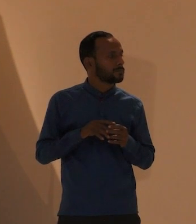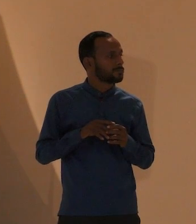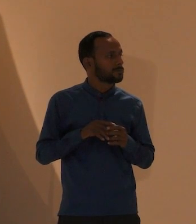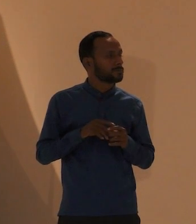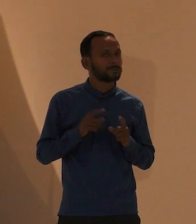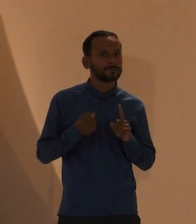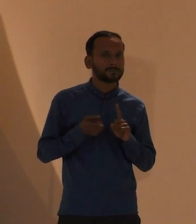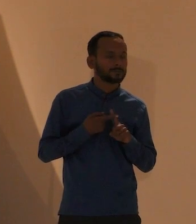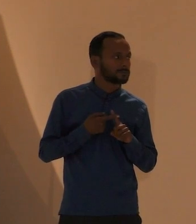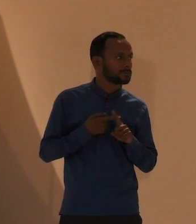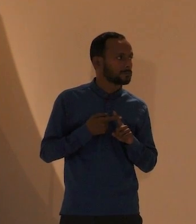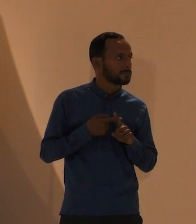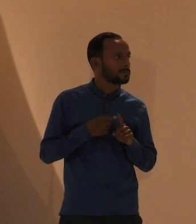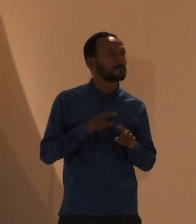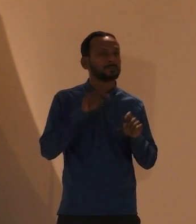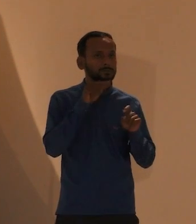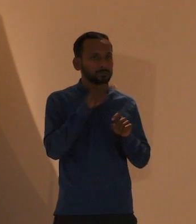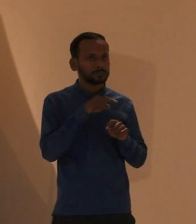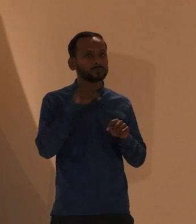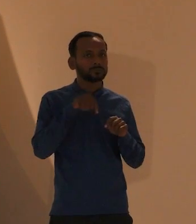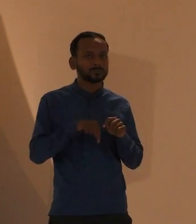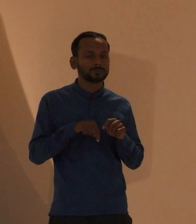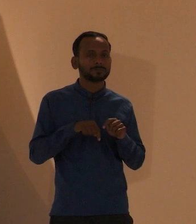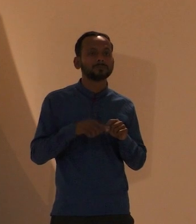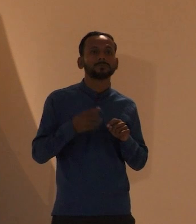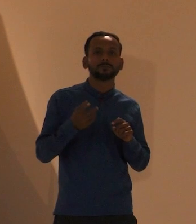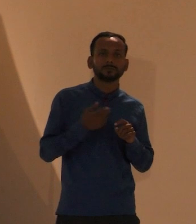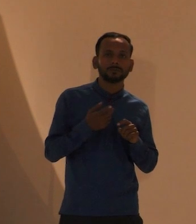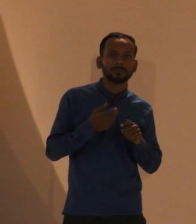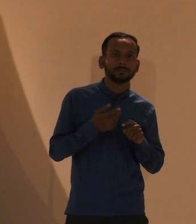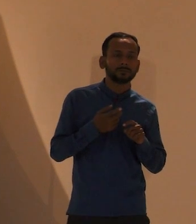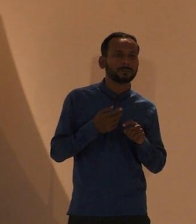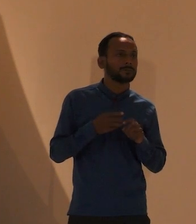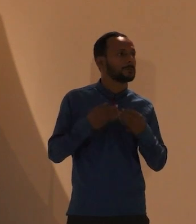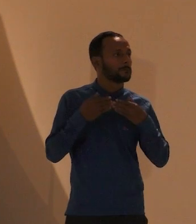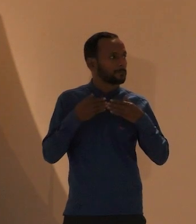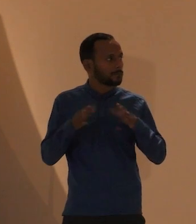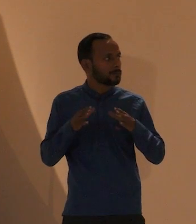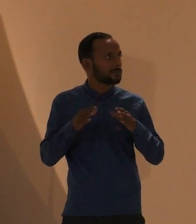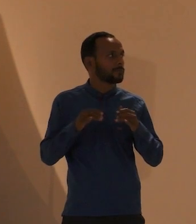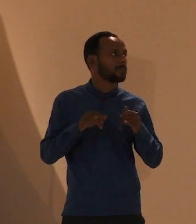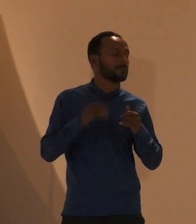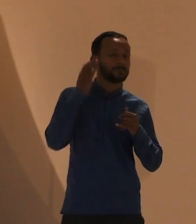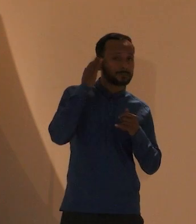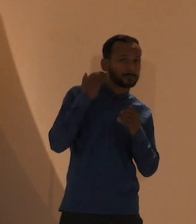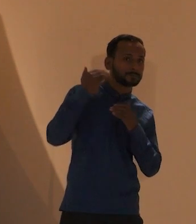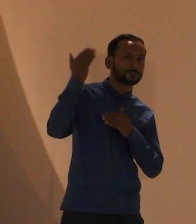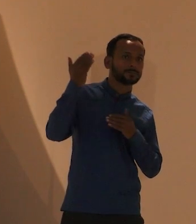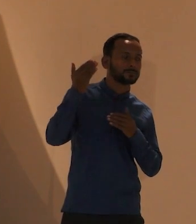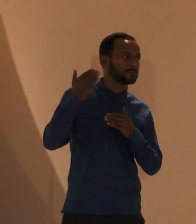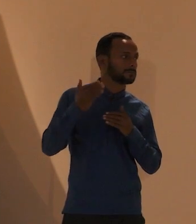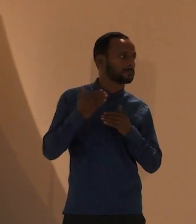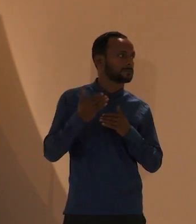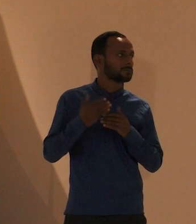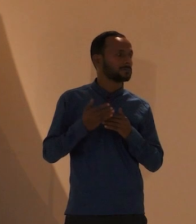And that is now, because they were open to the scholar, historian Upinder Singh, that has